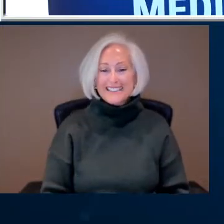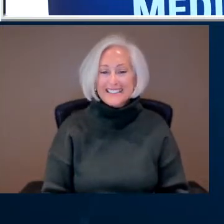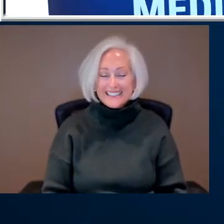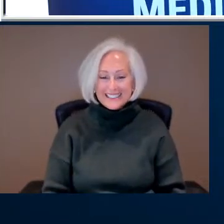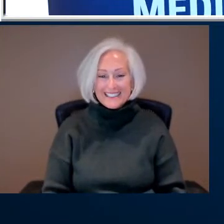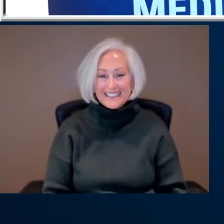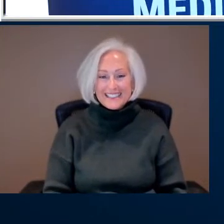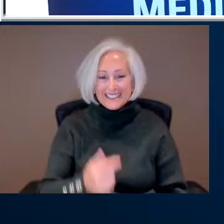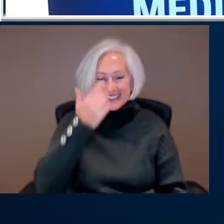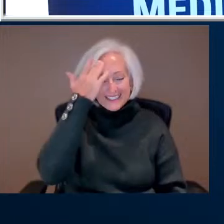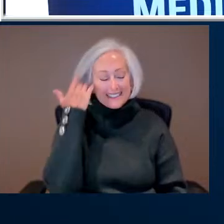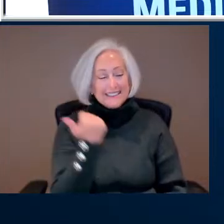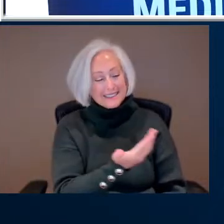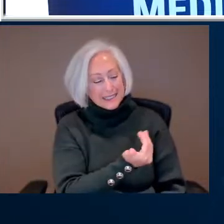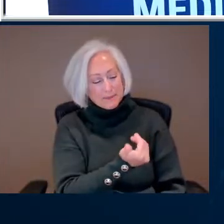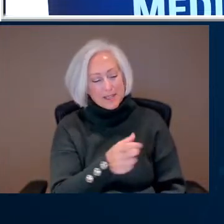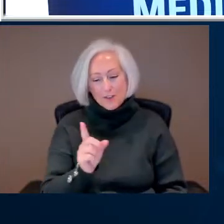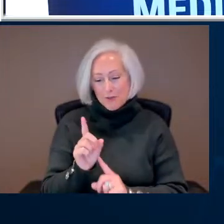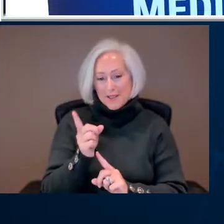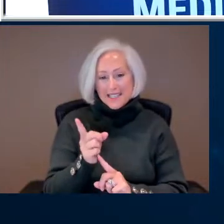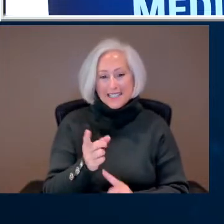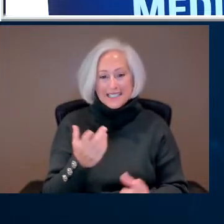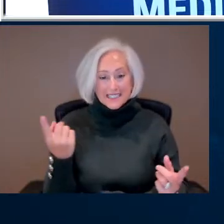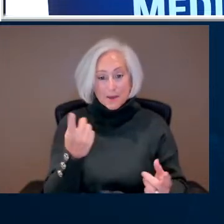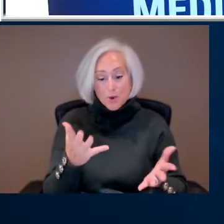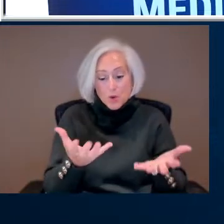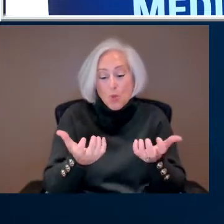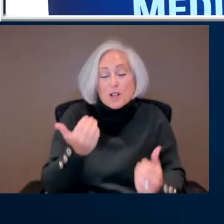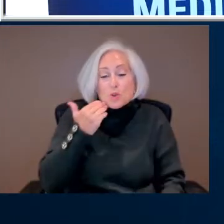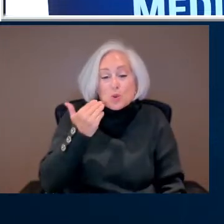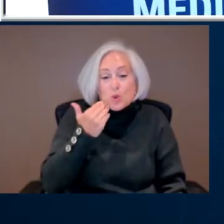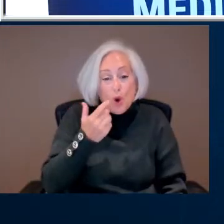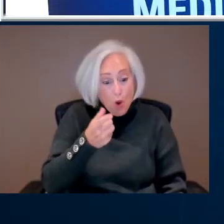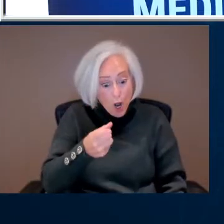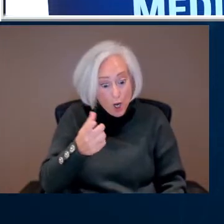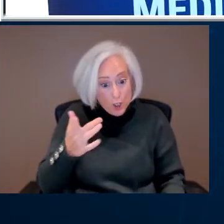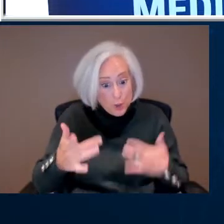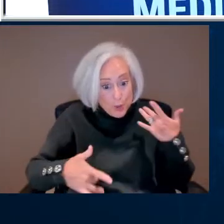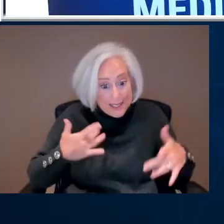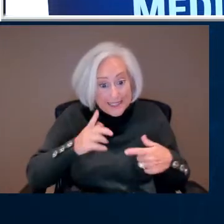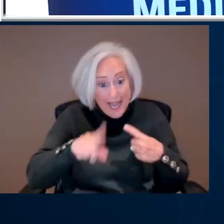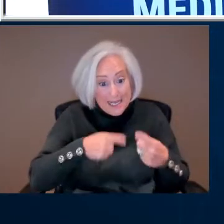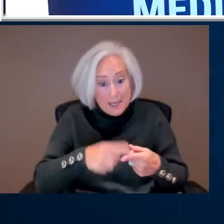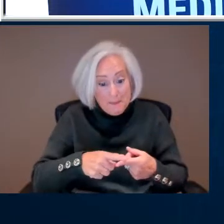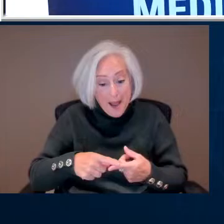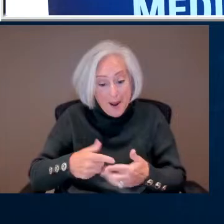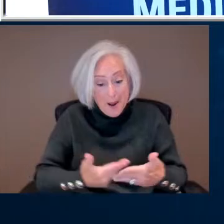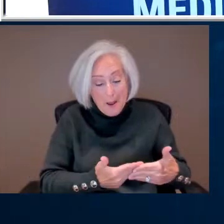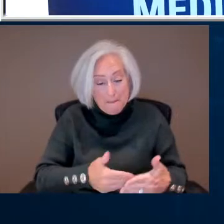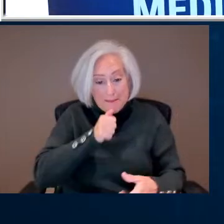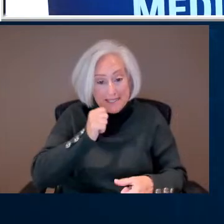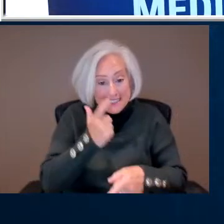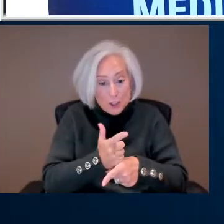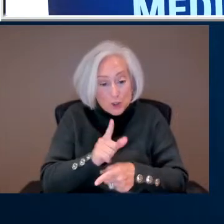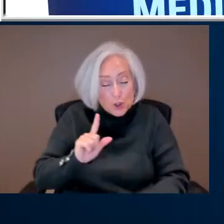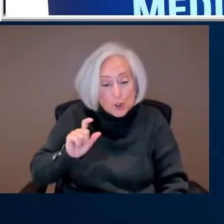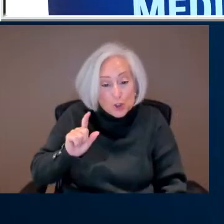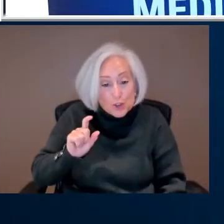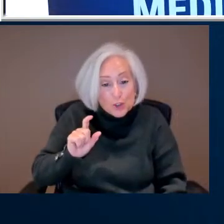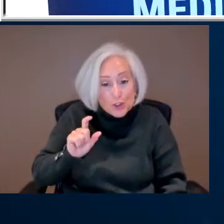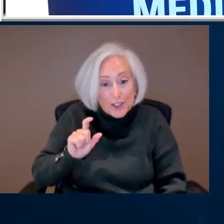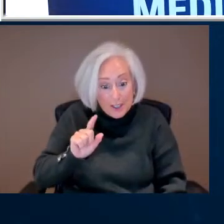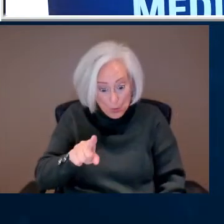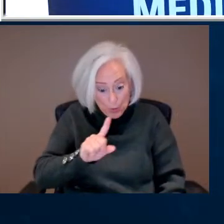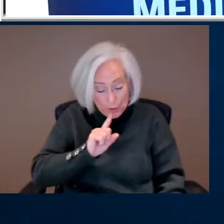Come here for a second. Somebody wants to know, how excited were you to have a baby sister? Were you really